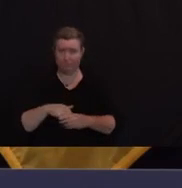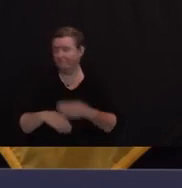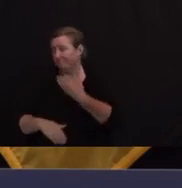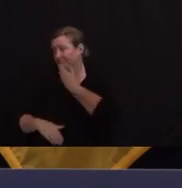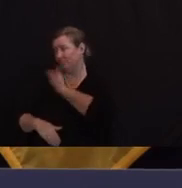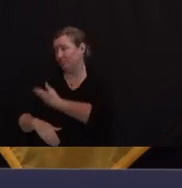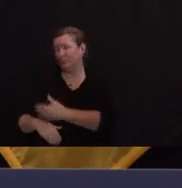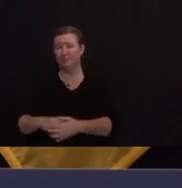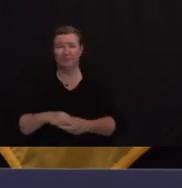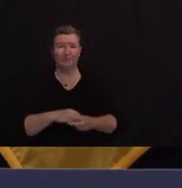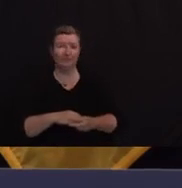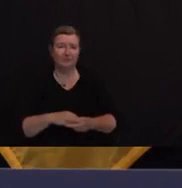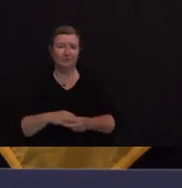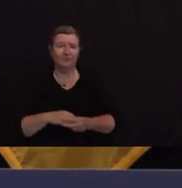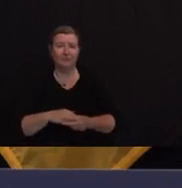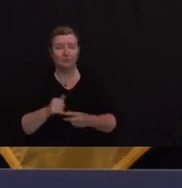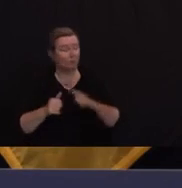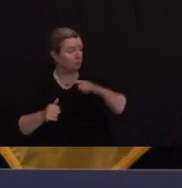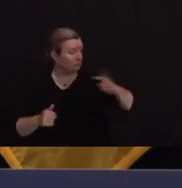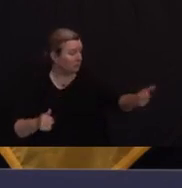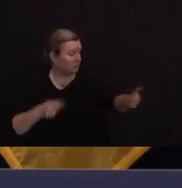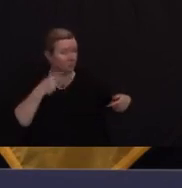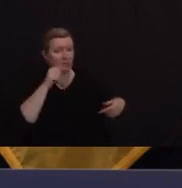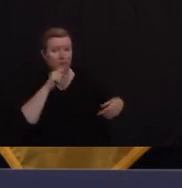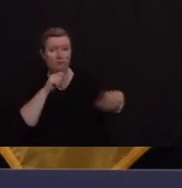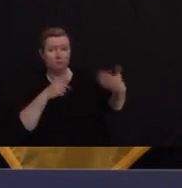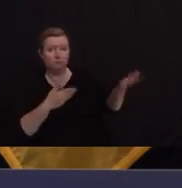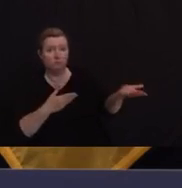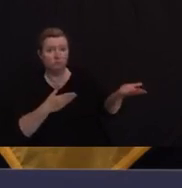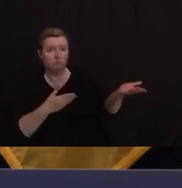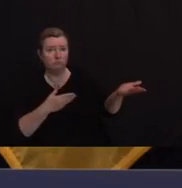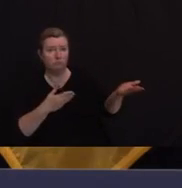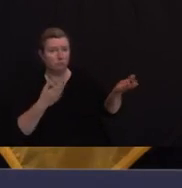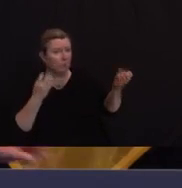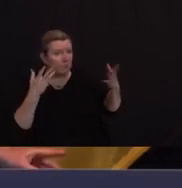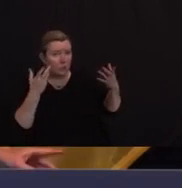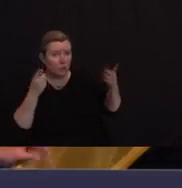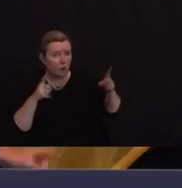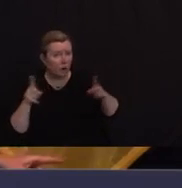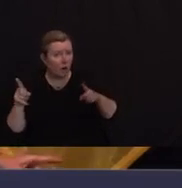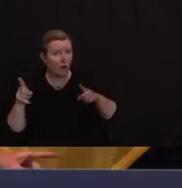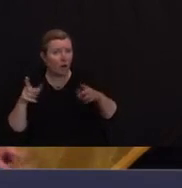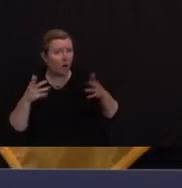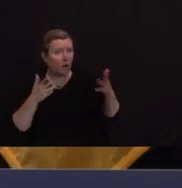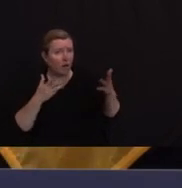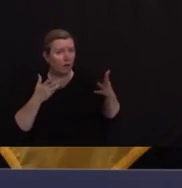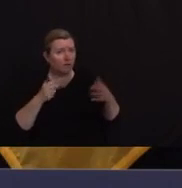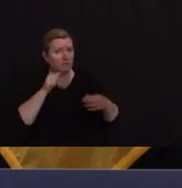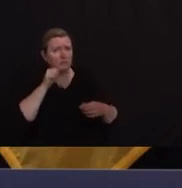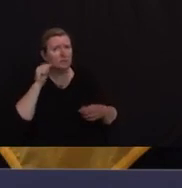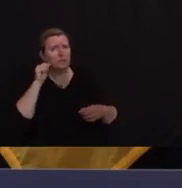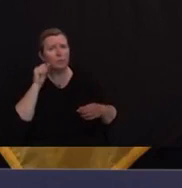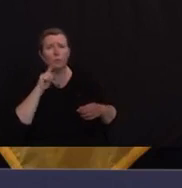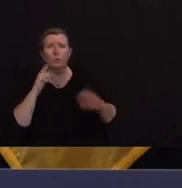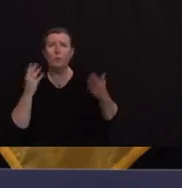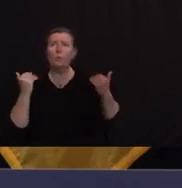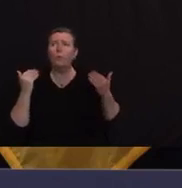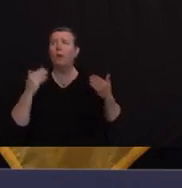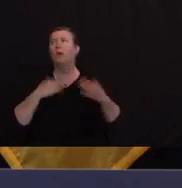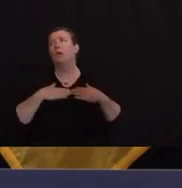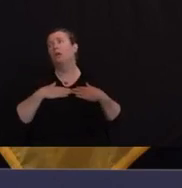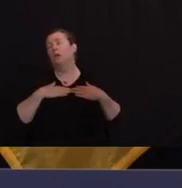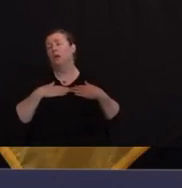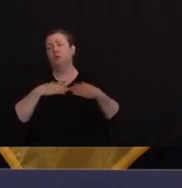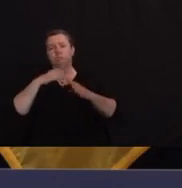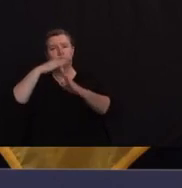Pat, we get a lot of moving parts. I guess we all do these days. But first of all, it was very cool. Yesterday, you and I were right here in the capital city with Athing